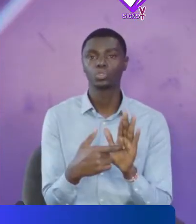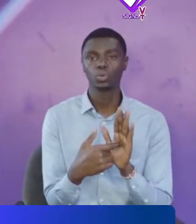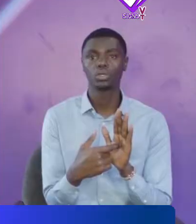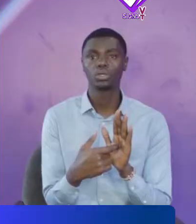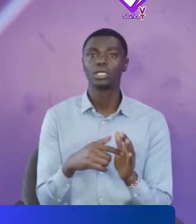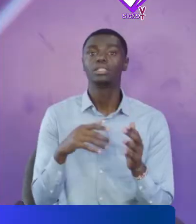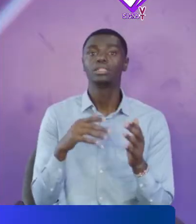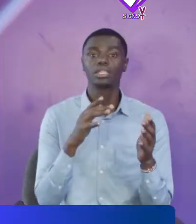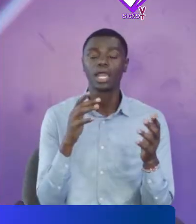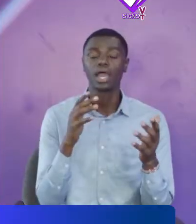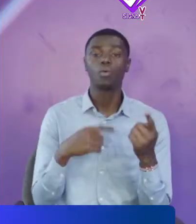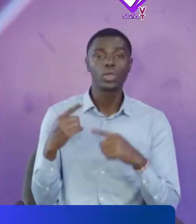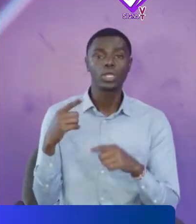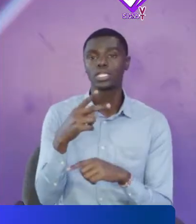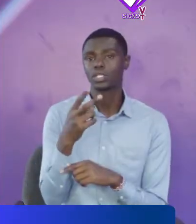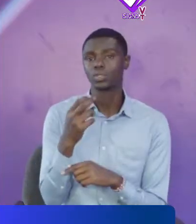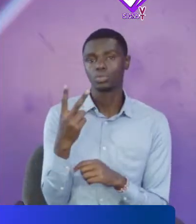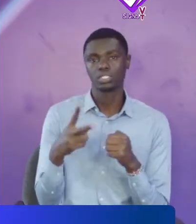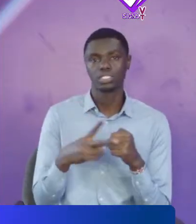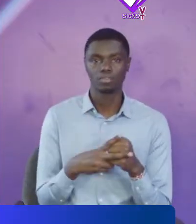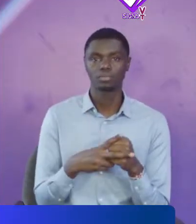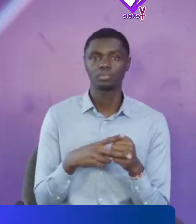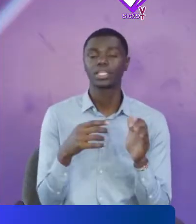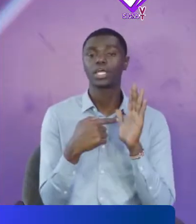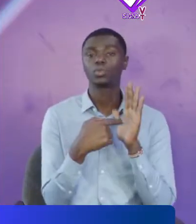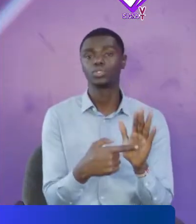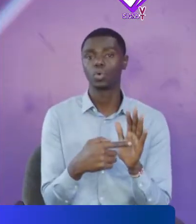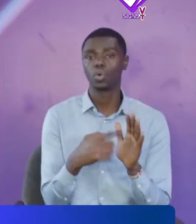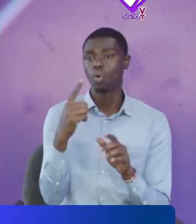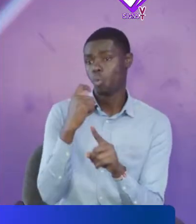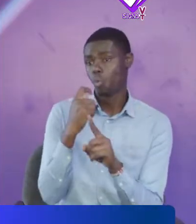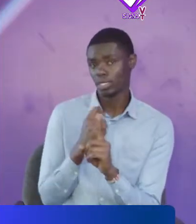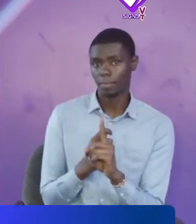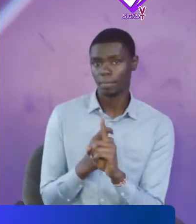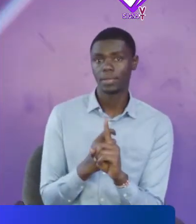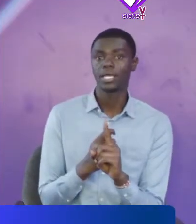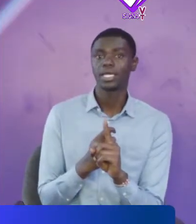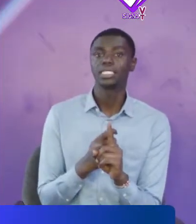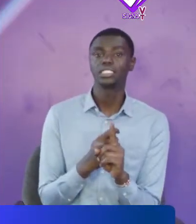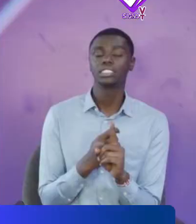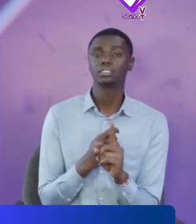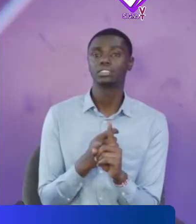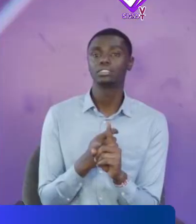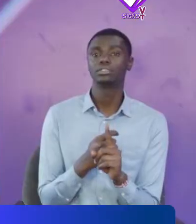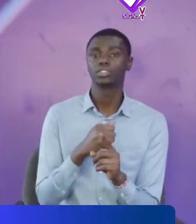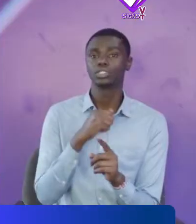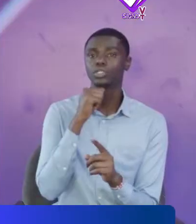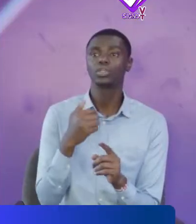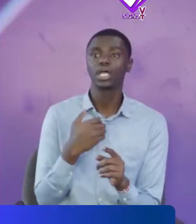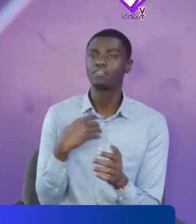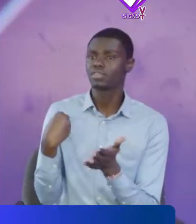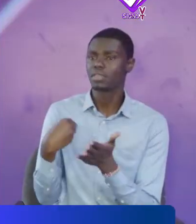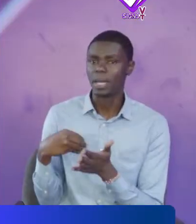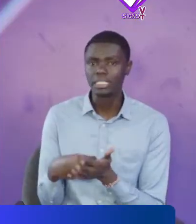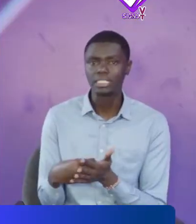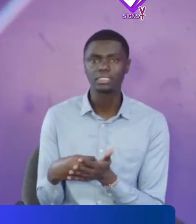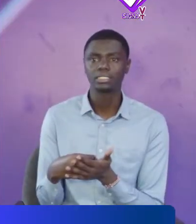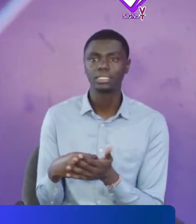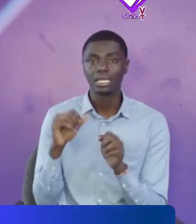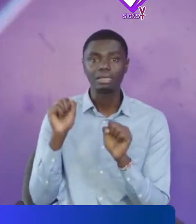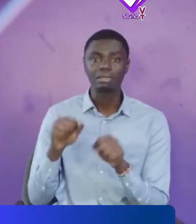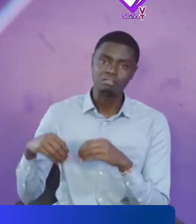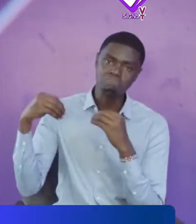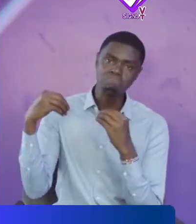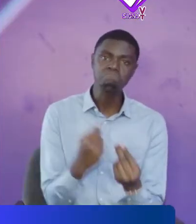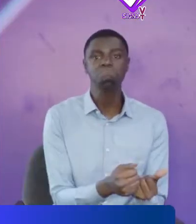are winning 2027. So that will show that one term, in spite of not having all the monies, can actually